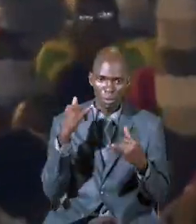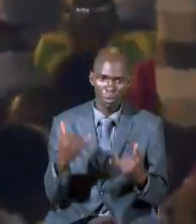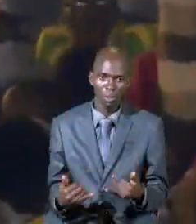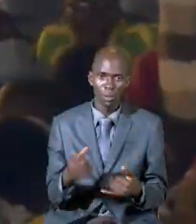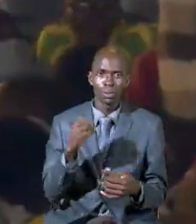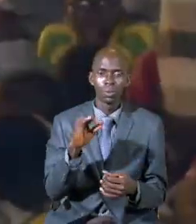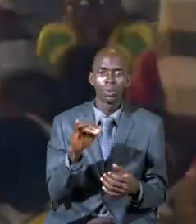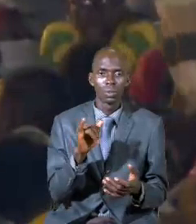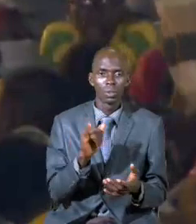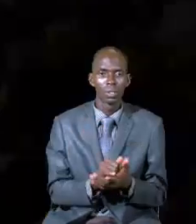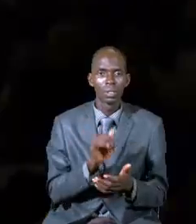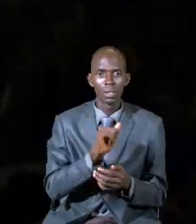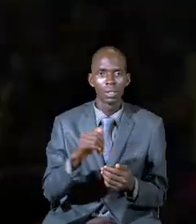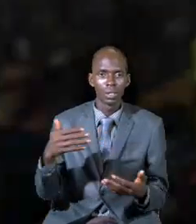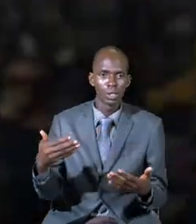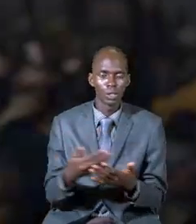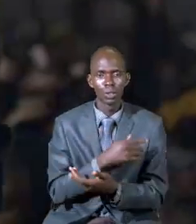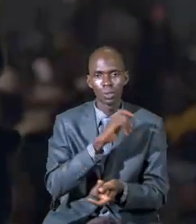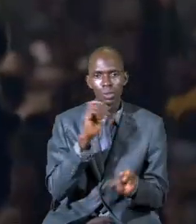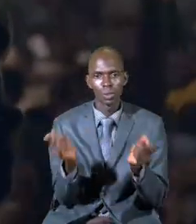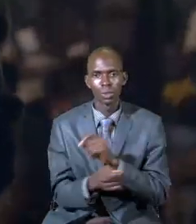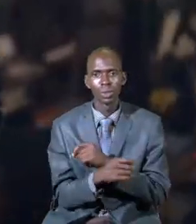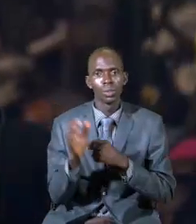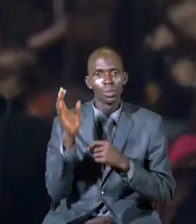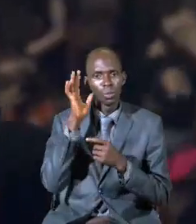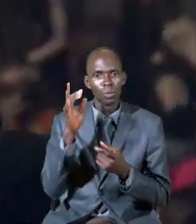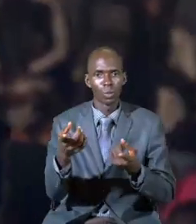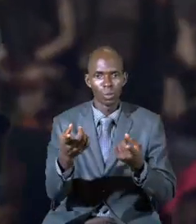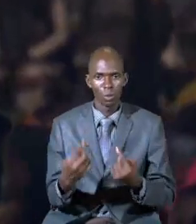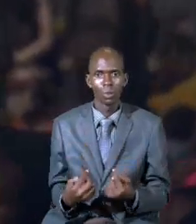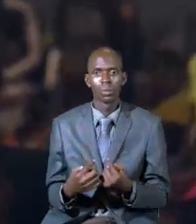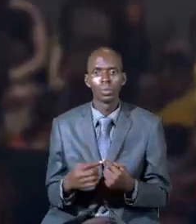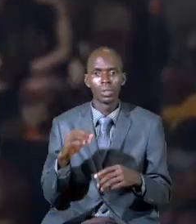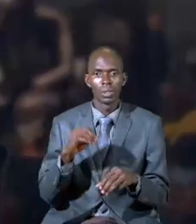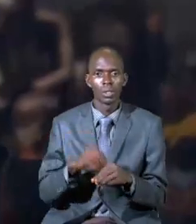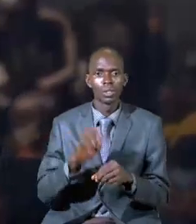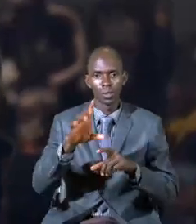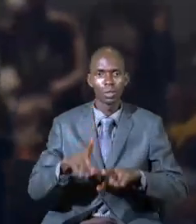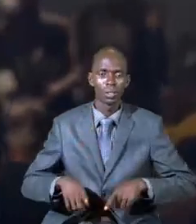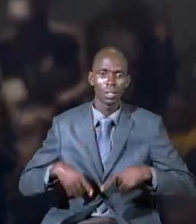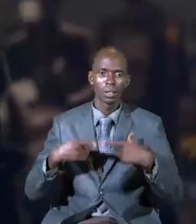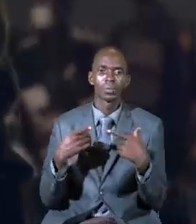new change will come in your life.